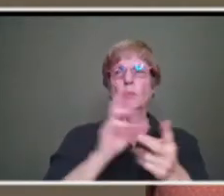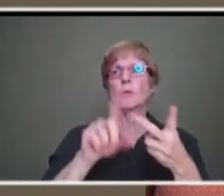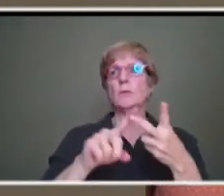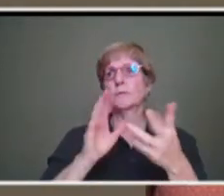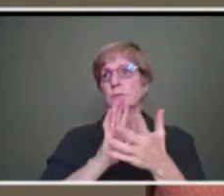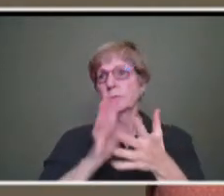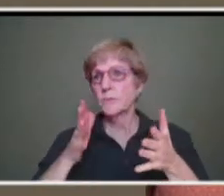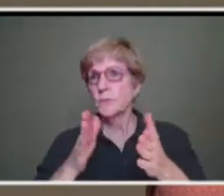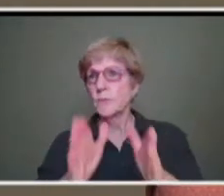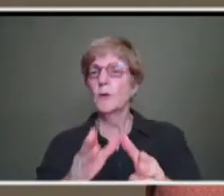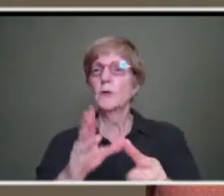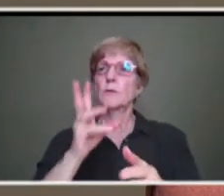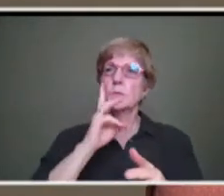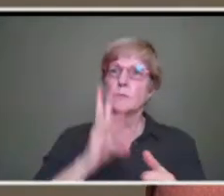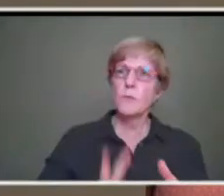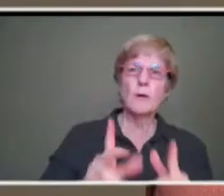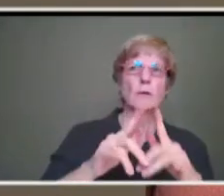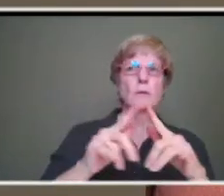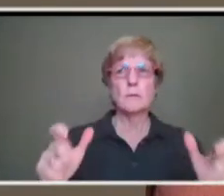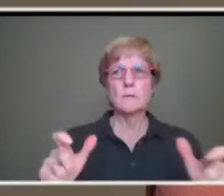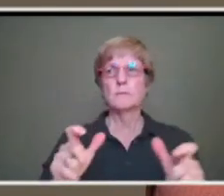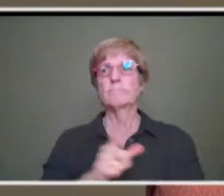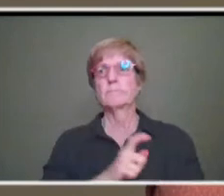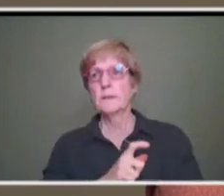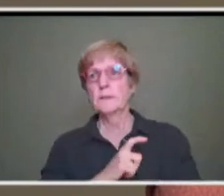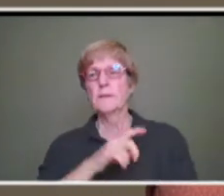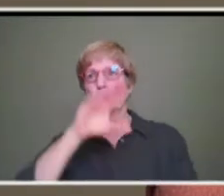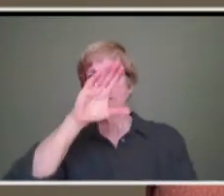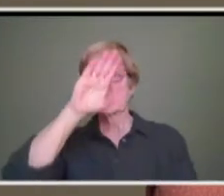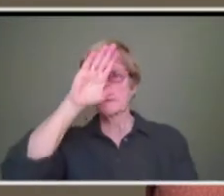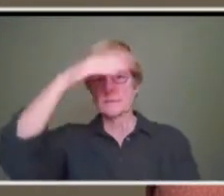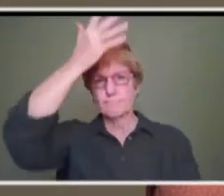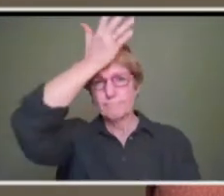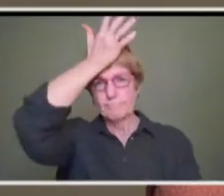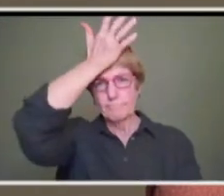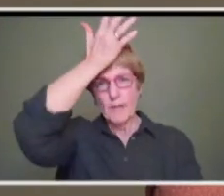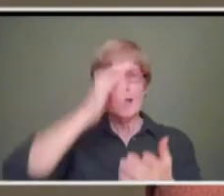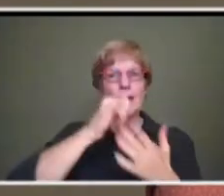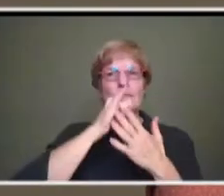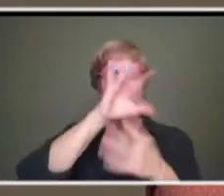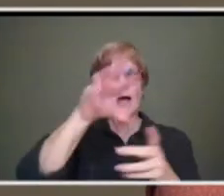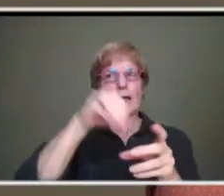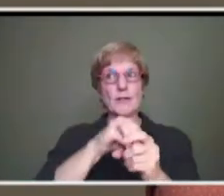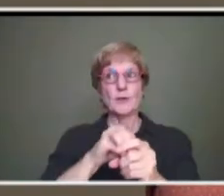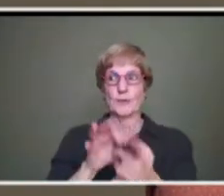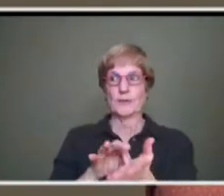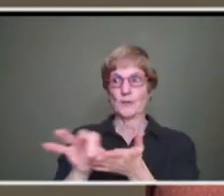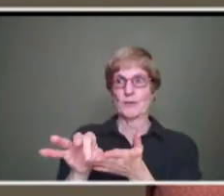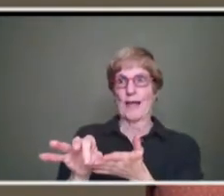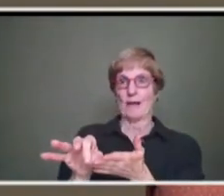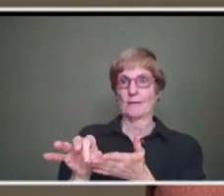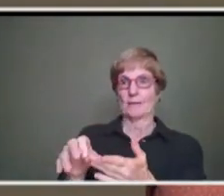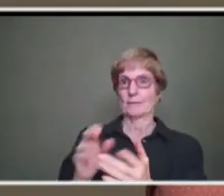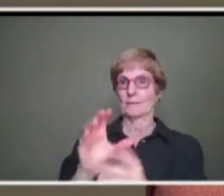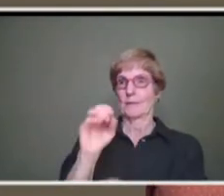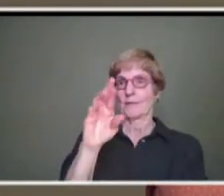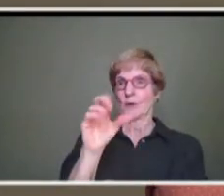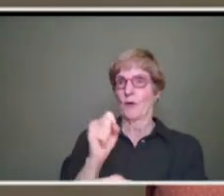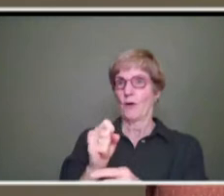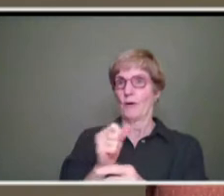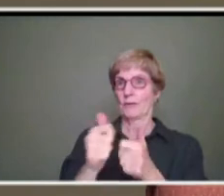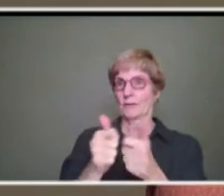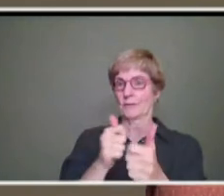that may not be factored into our traffic count yet because some of this is still under